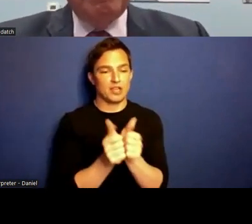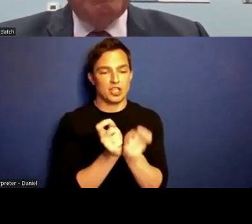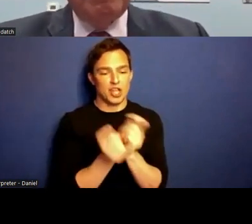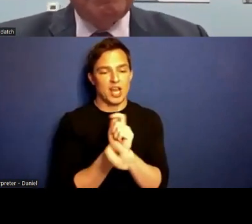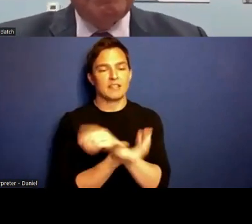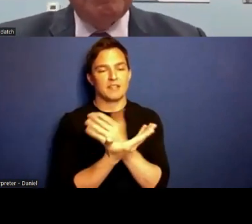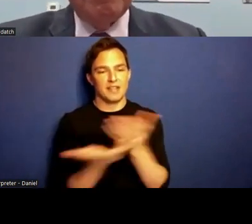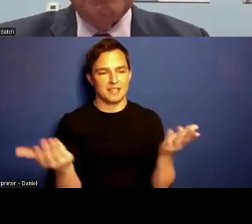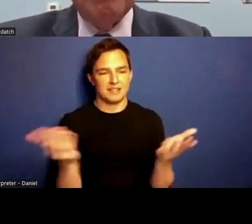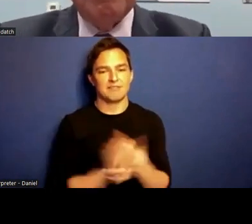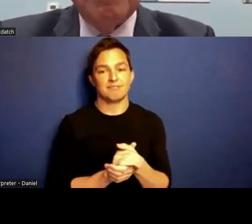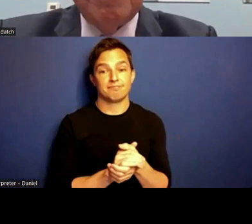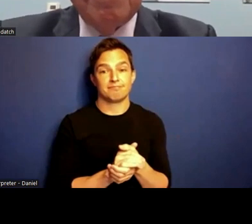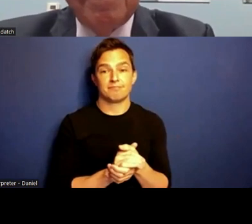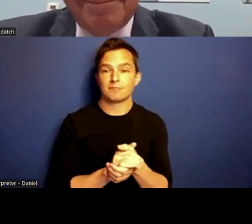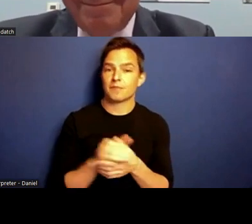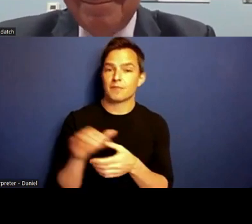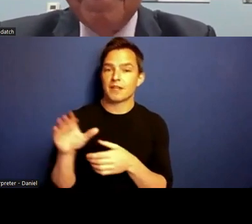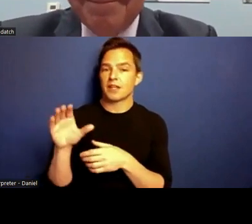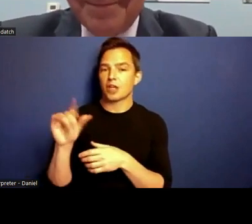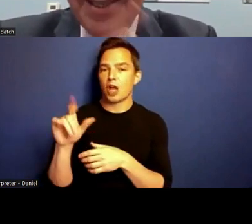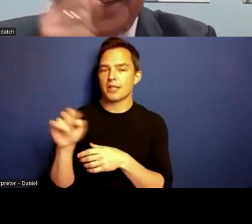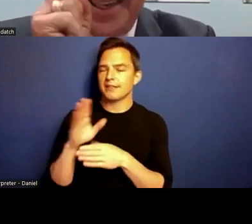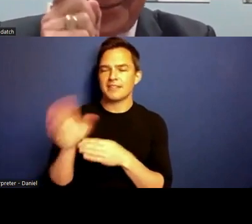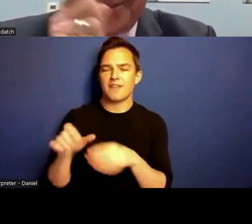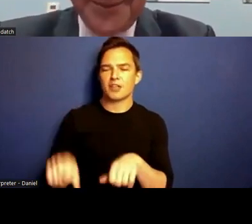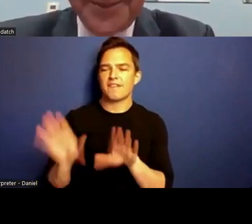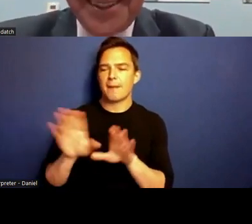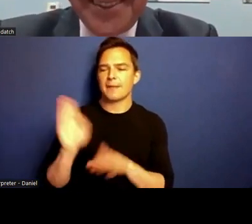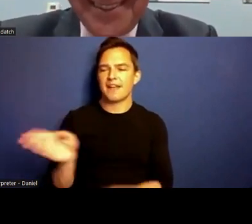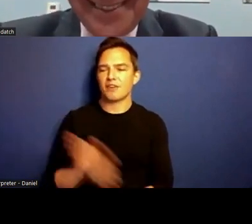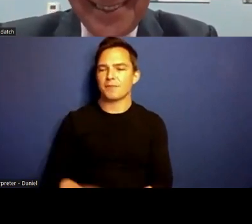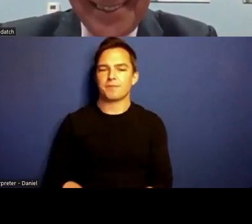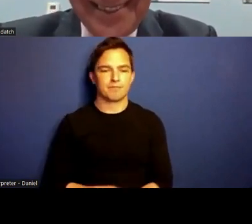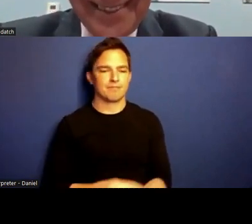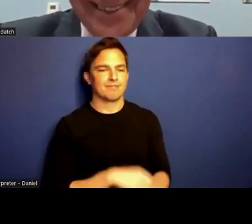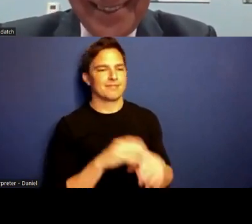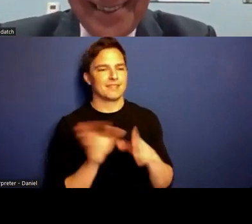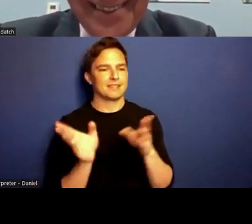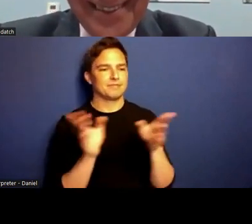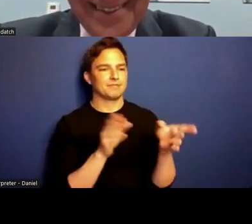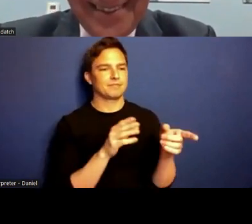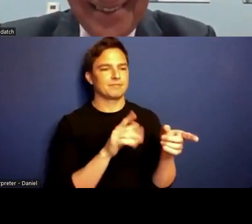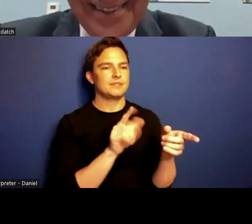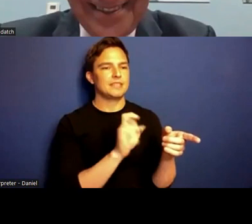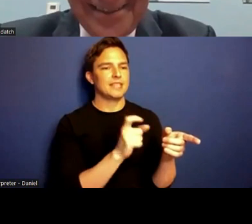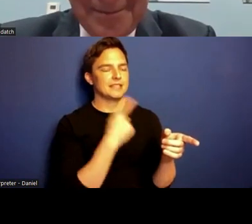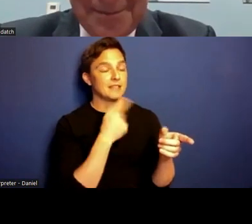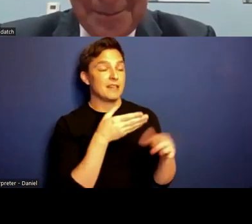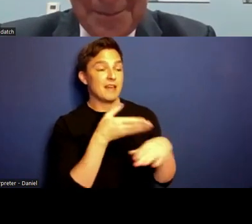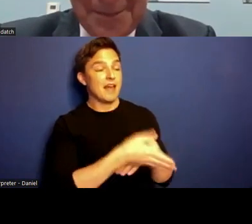things. Never give up. Never give up. Yeah. I would say after